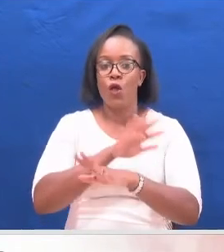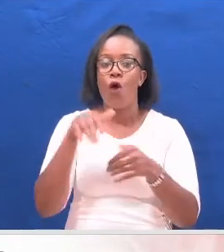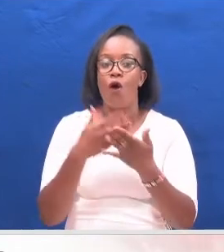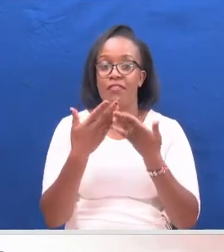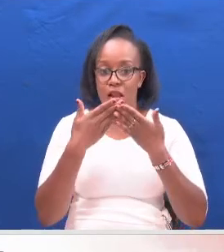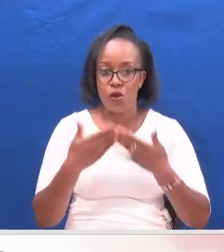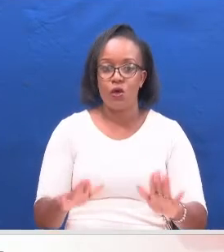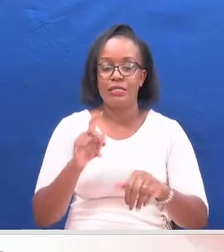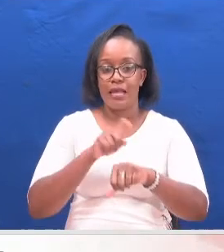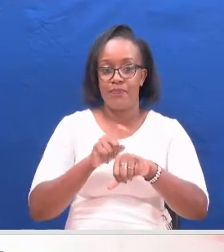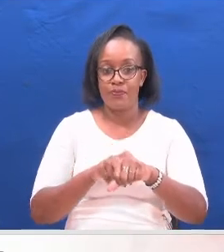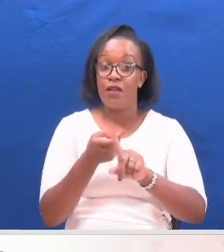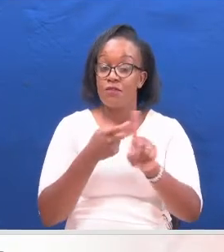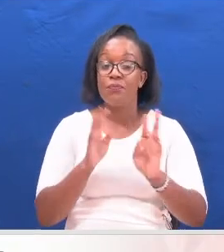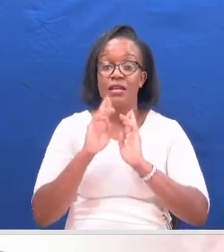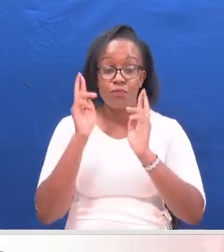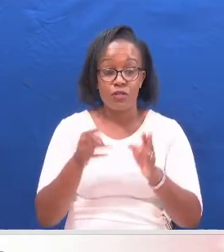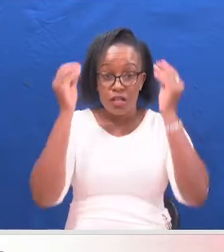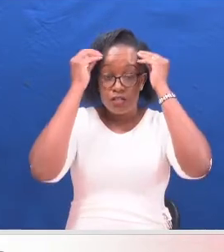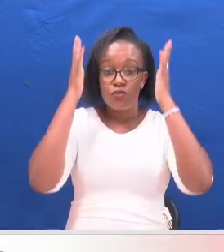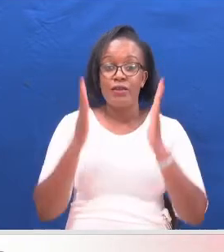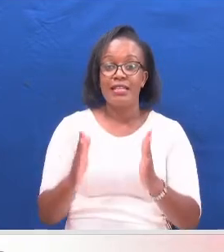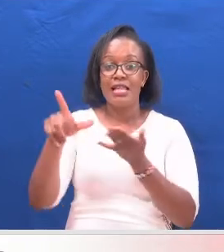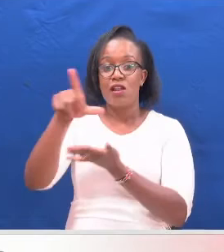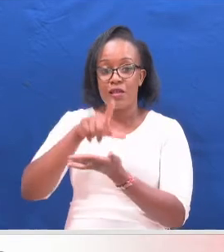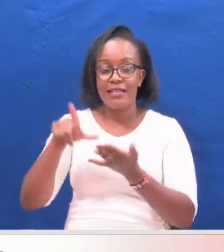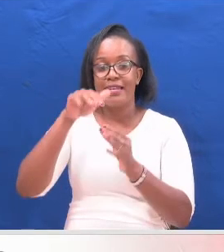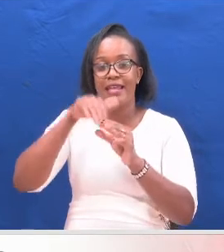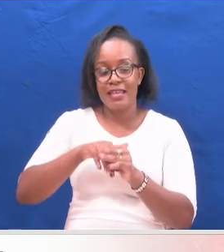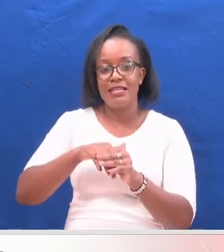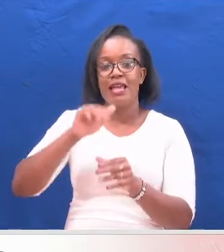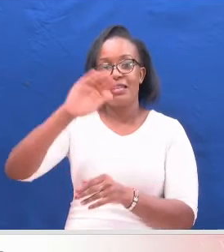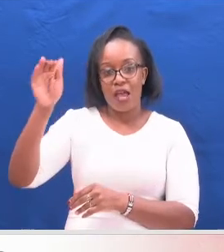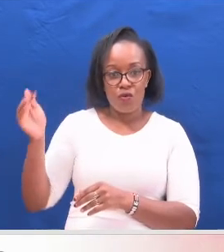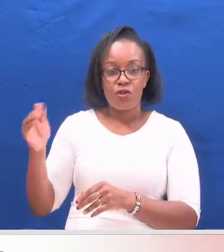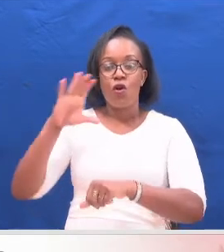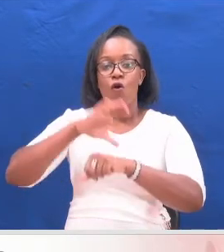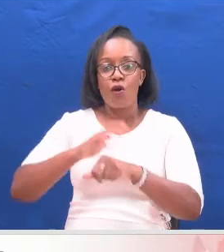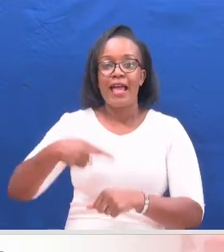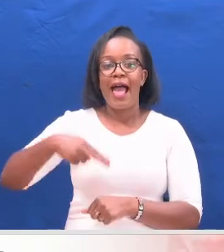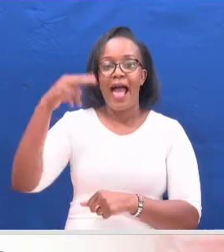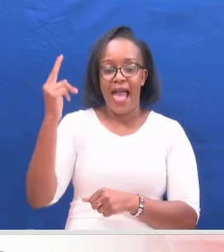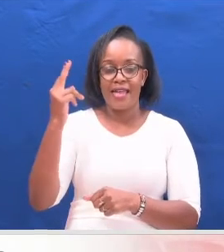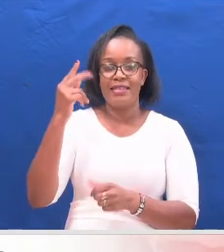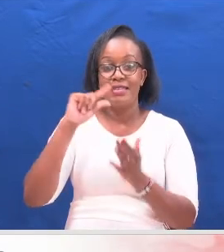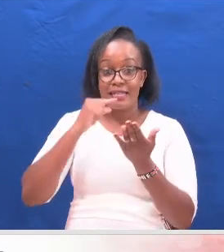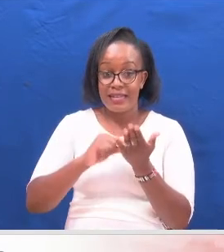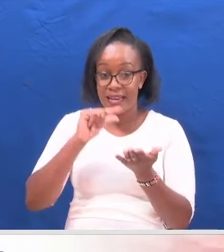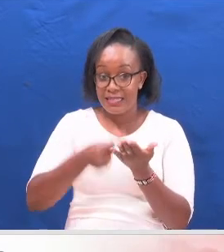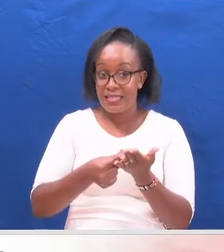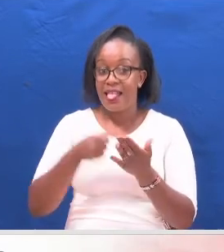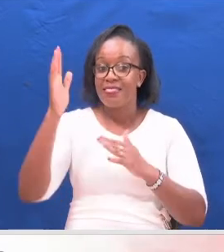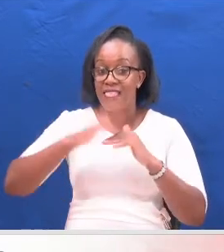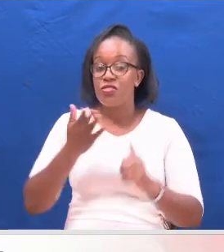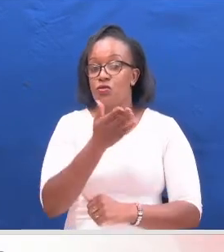time. According to the report, learners in schools located in urban areas registered higher mean scores as compared to those in